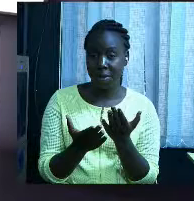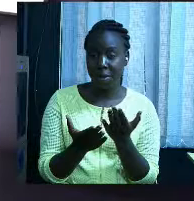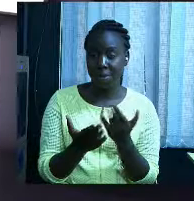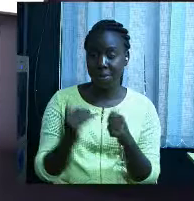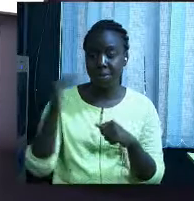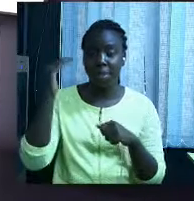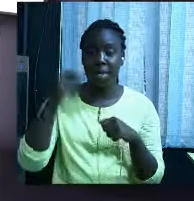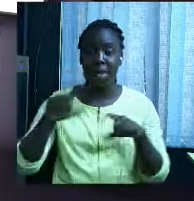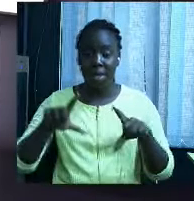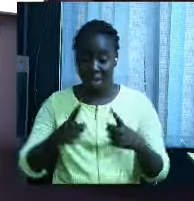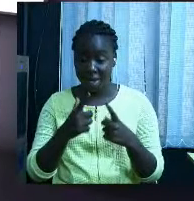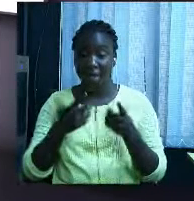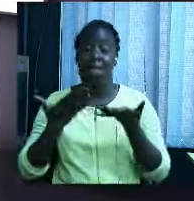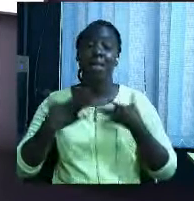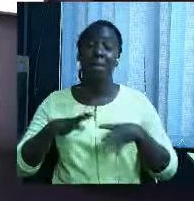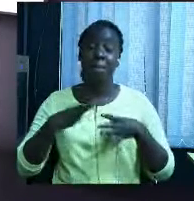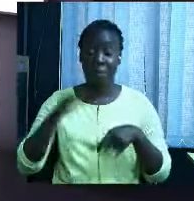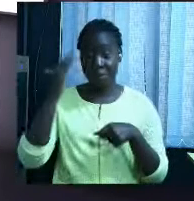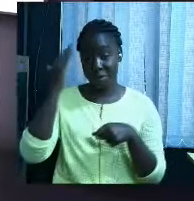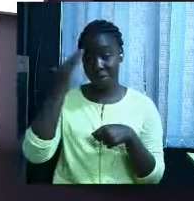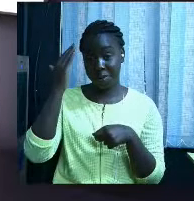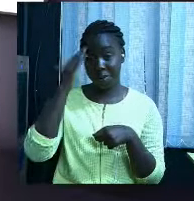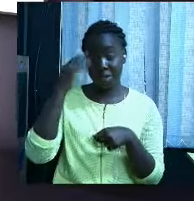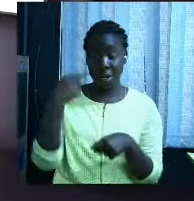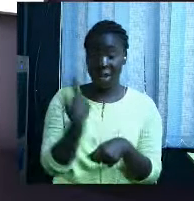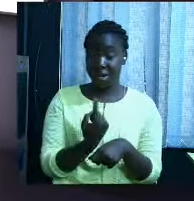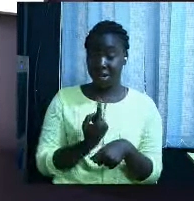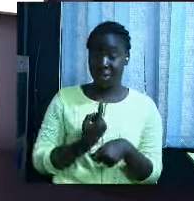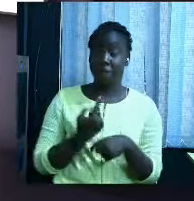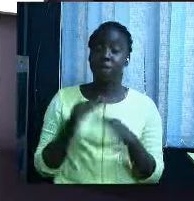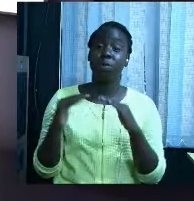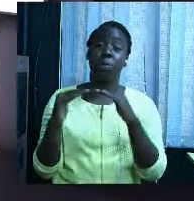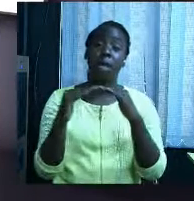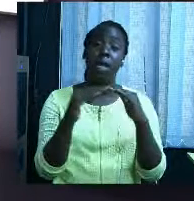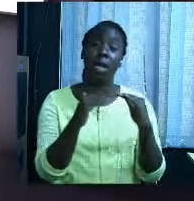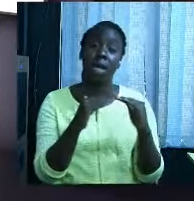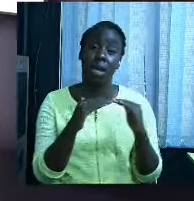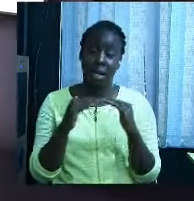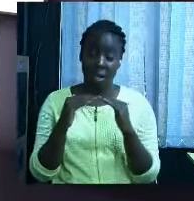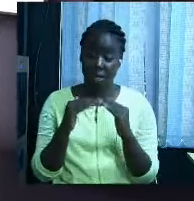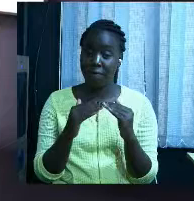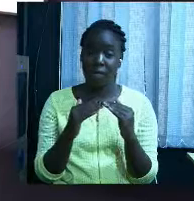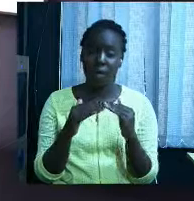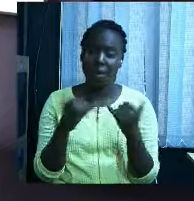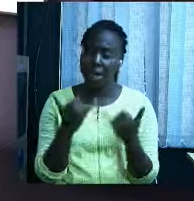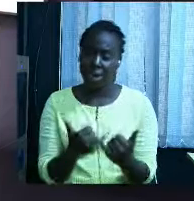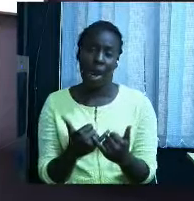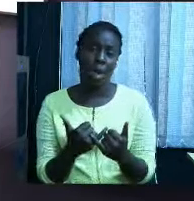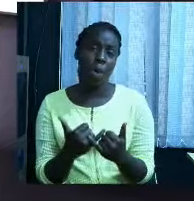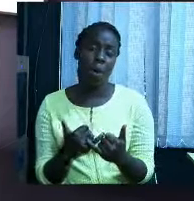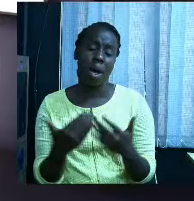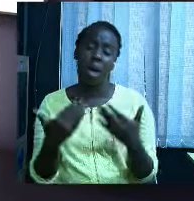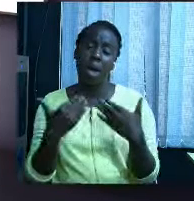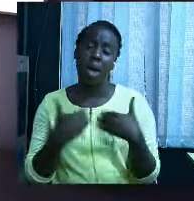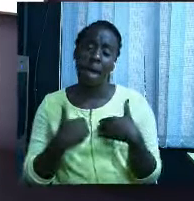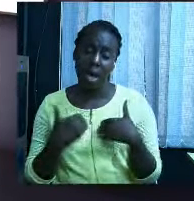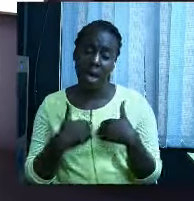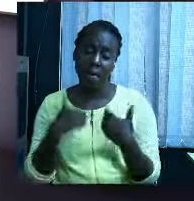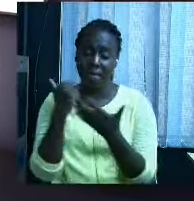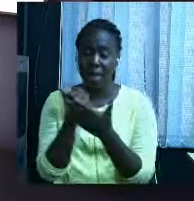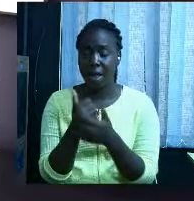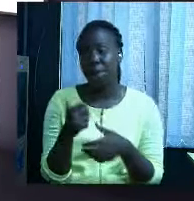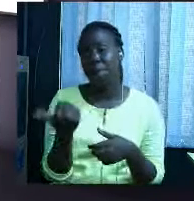level, maybe there are no initiatives which are targeting those kids with special needs level. But at the